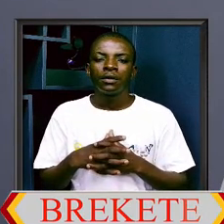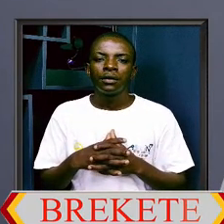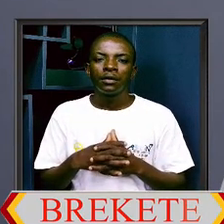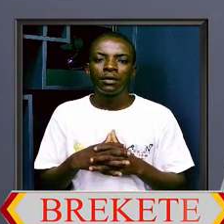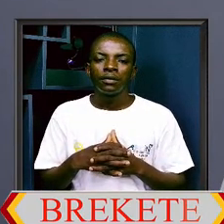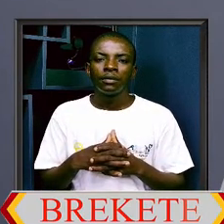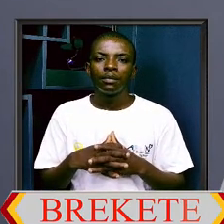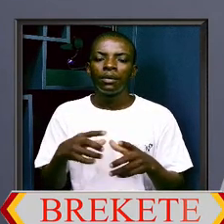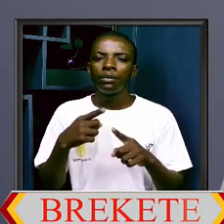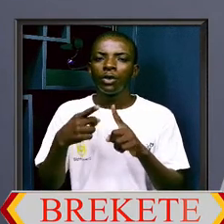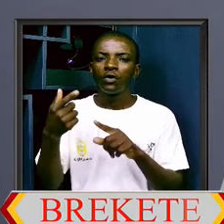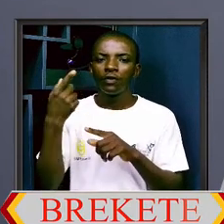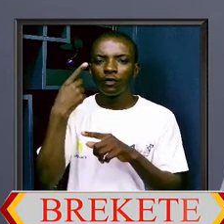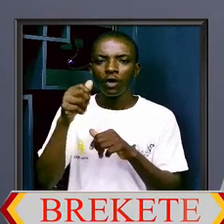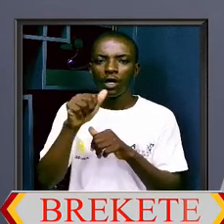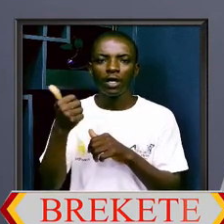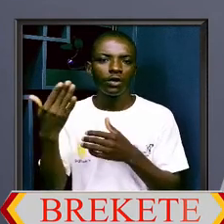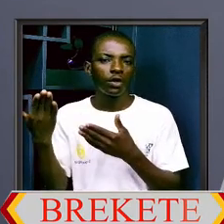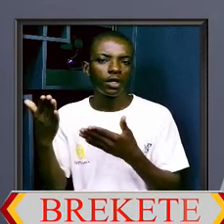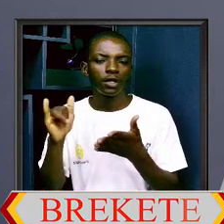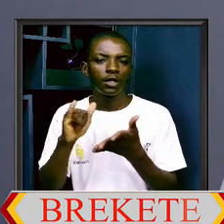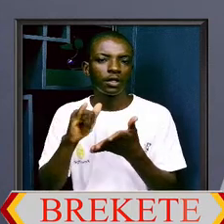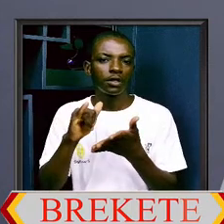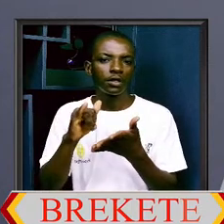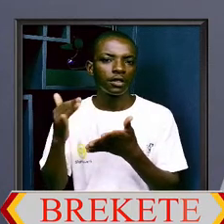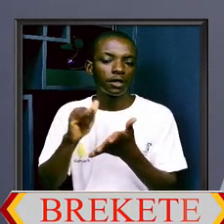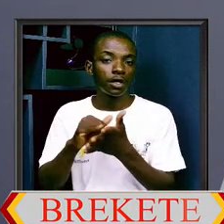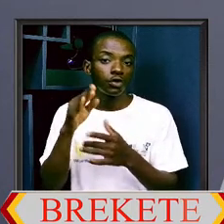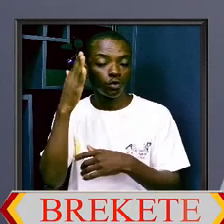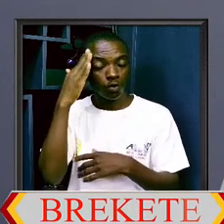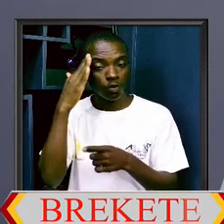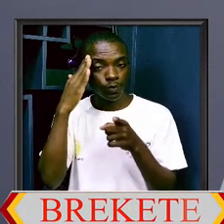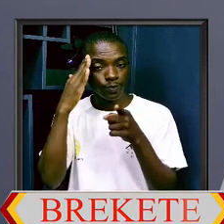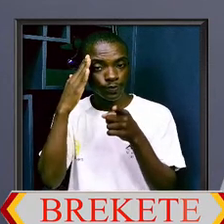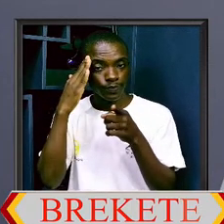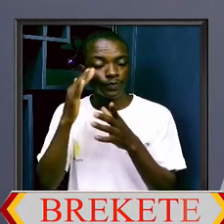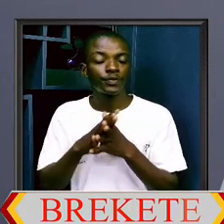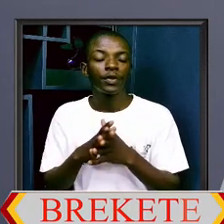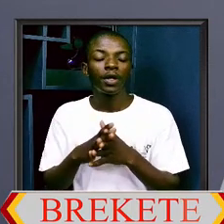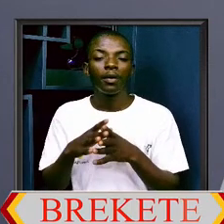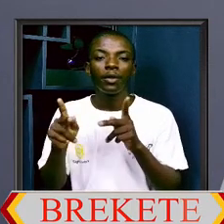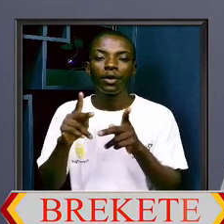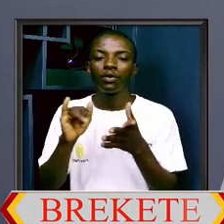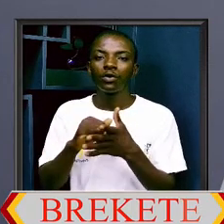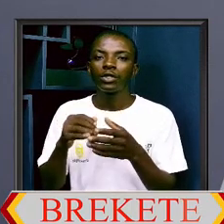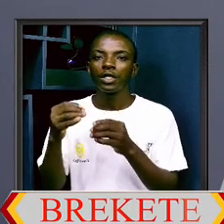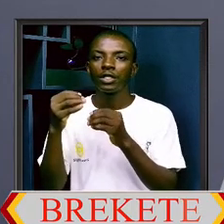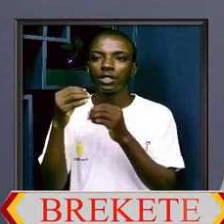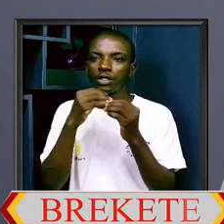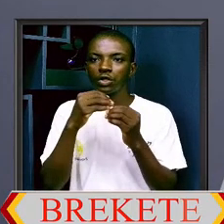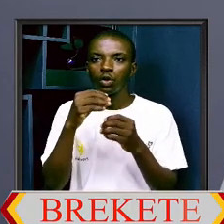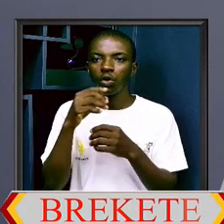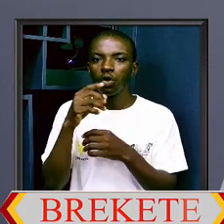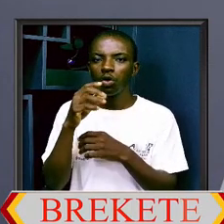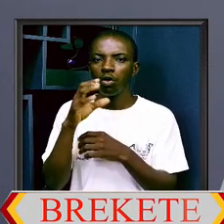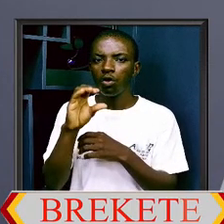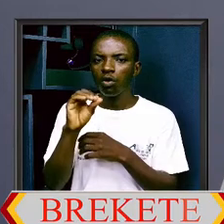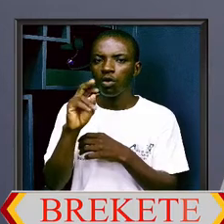cane but for any other thing where you know like people where they CH